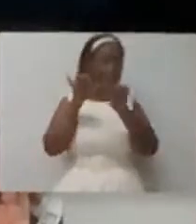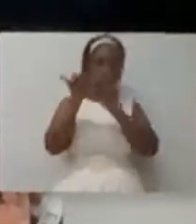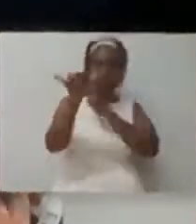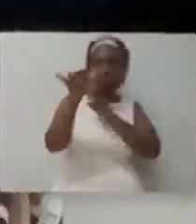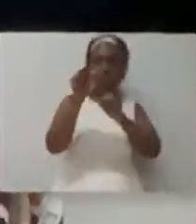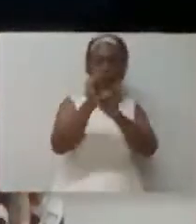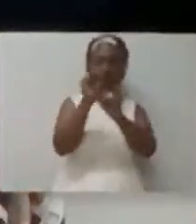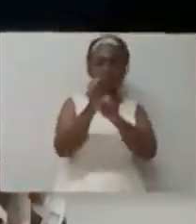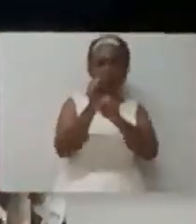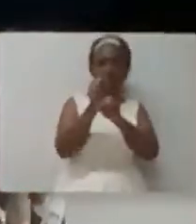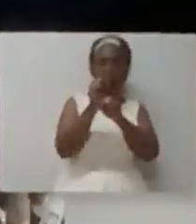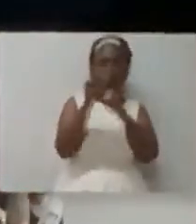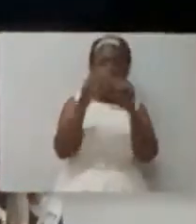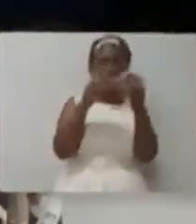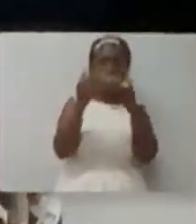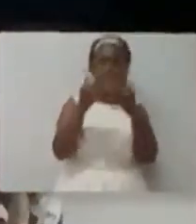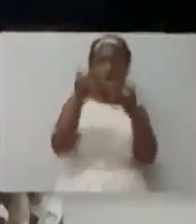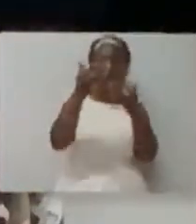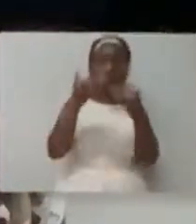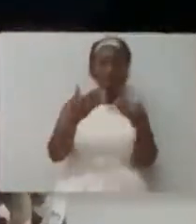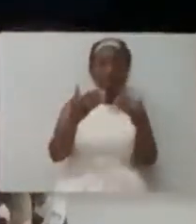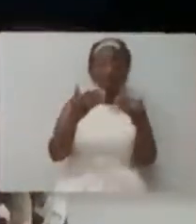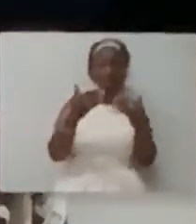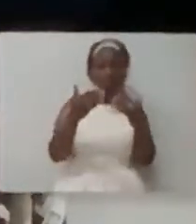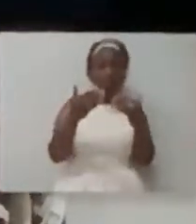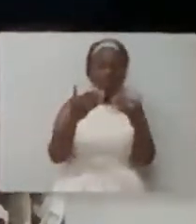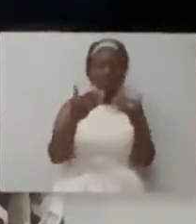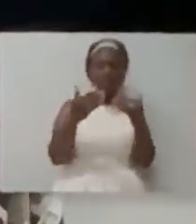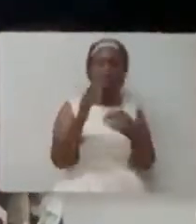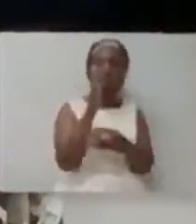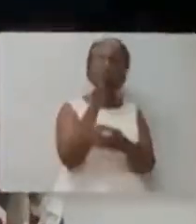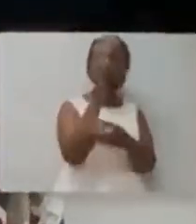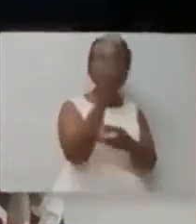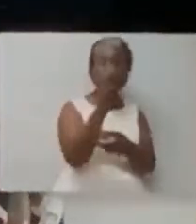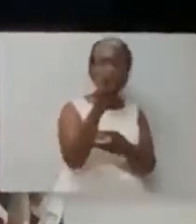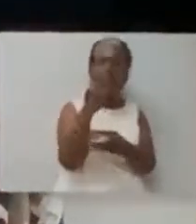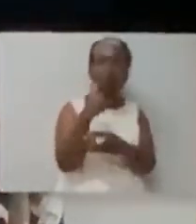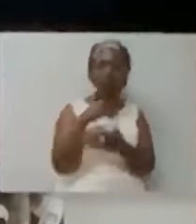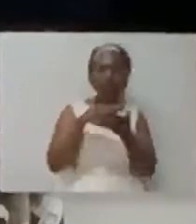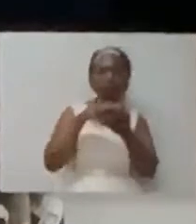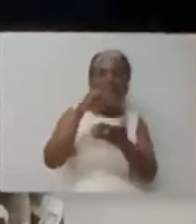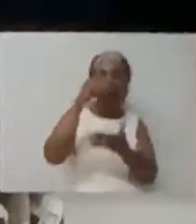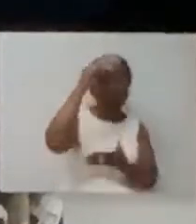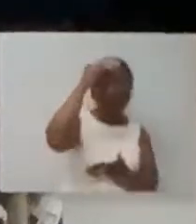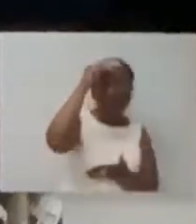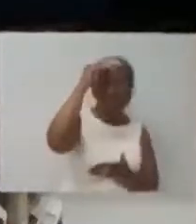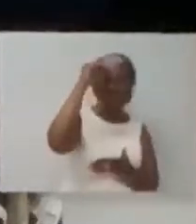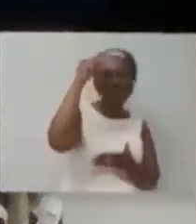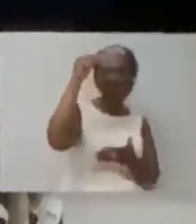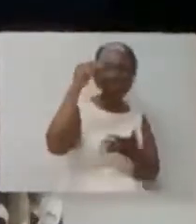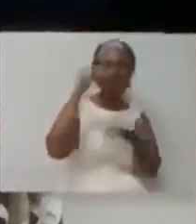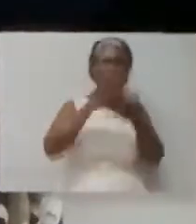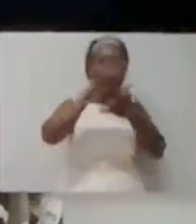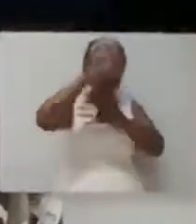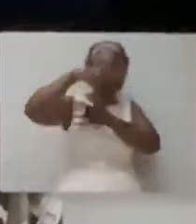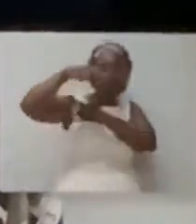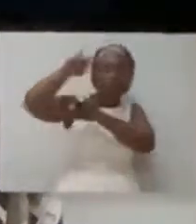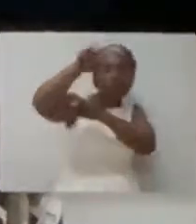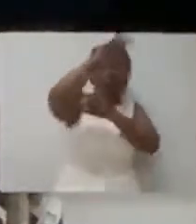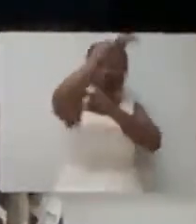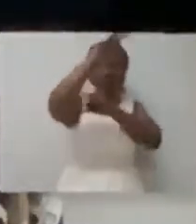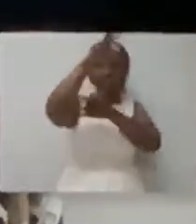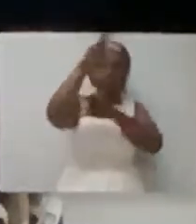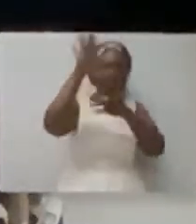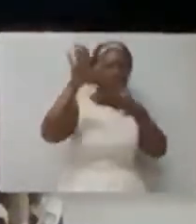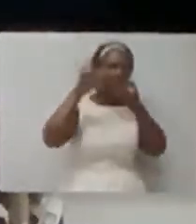mode. No matter your next move, the one thing is 100% certain. You will be learning. Your journey will be filled with it. You won't be able to